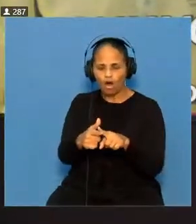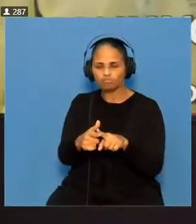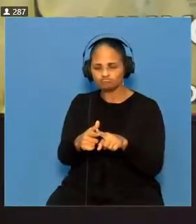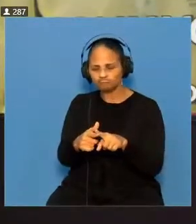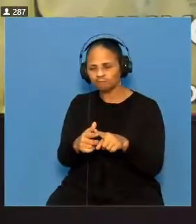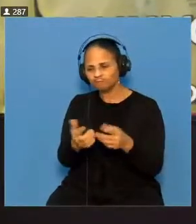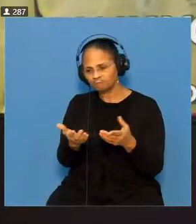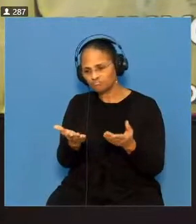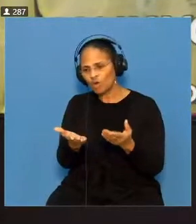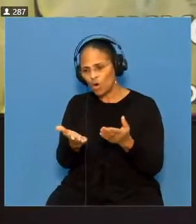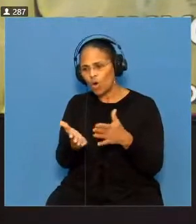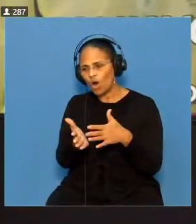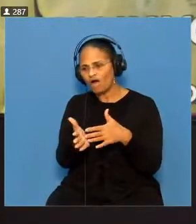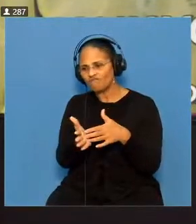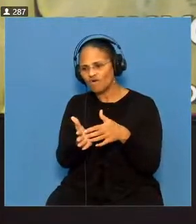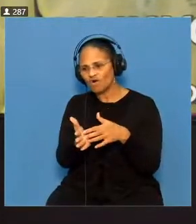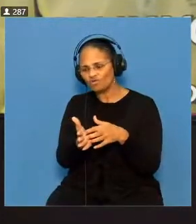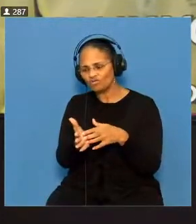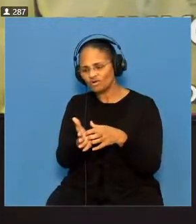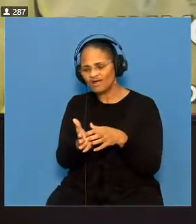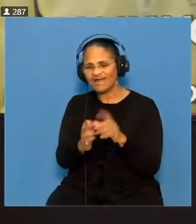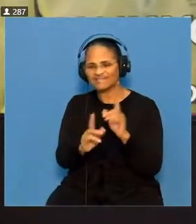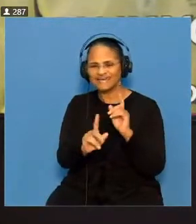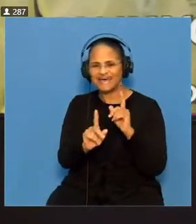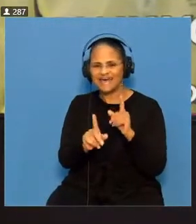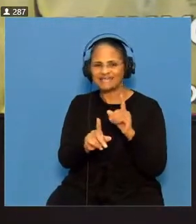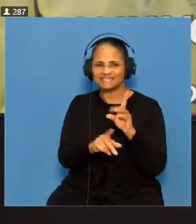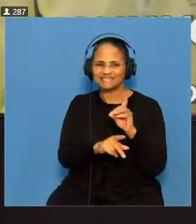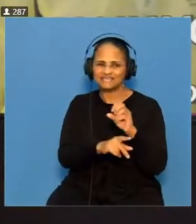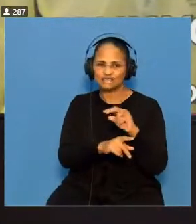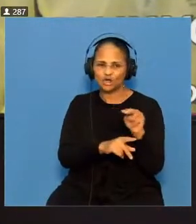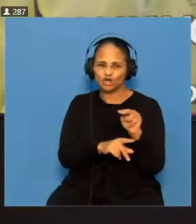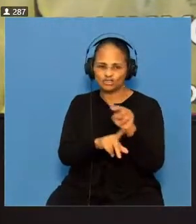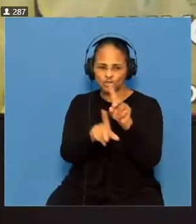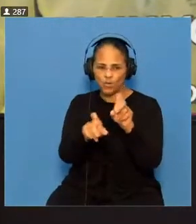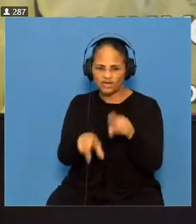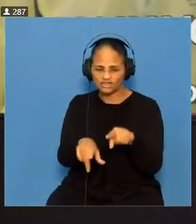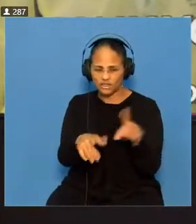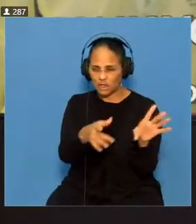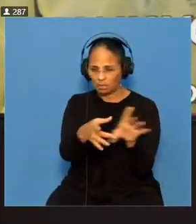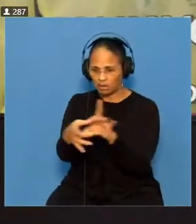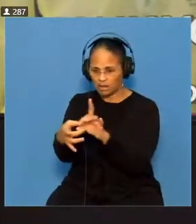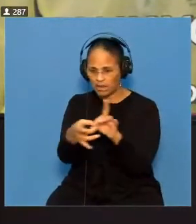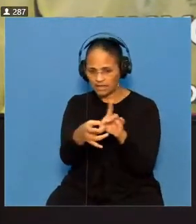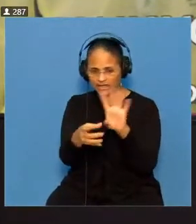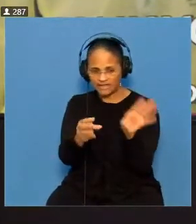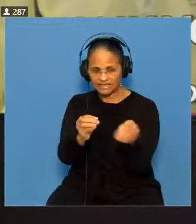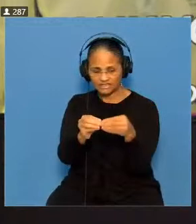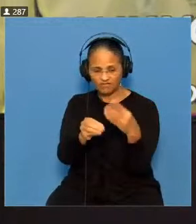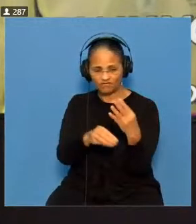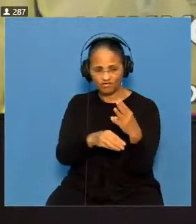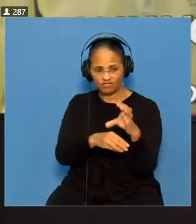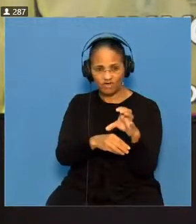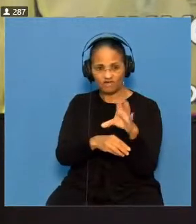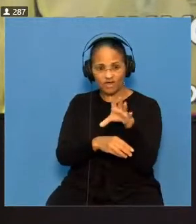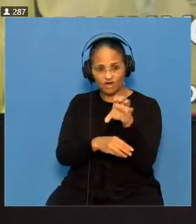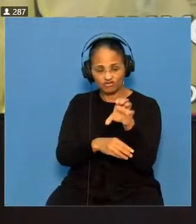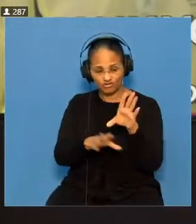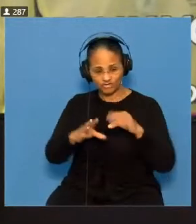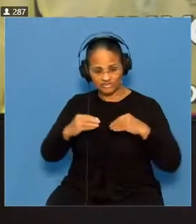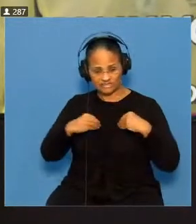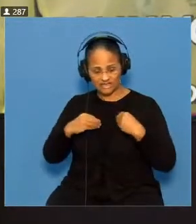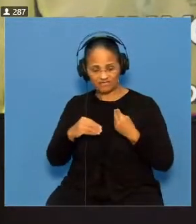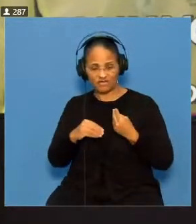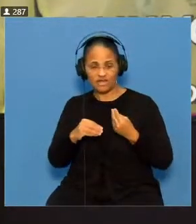we're breaking it out in phases. And just to answer Dawn's question, since it's kind of connected to yours, in addition to the 4,500 that we're receiving